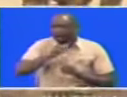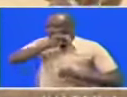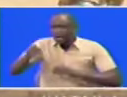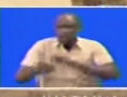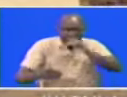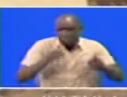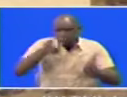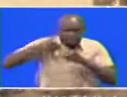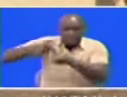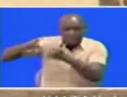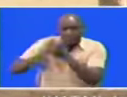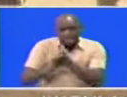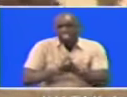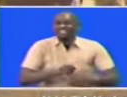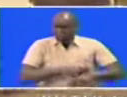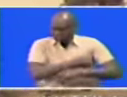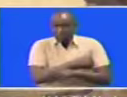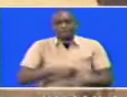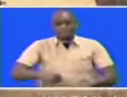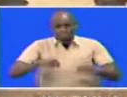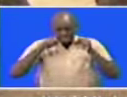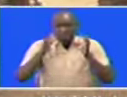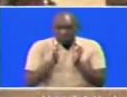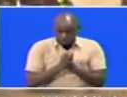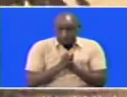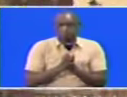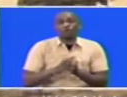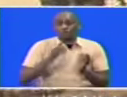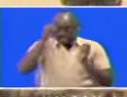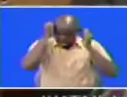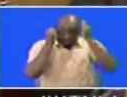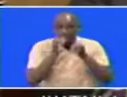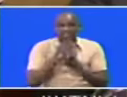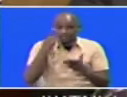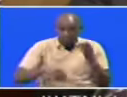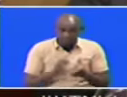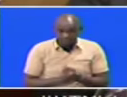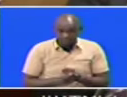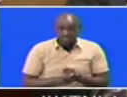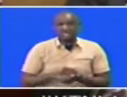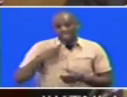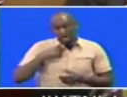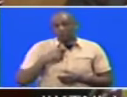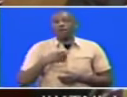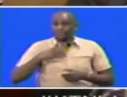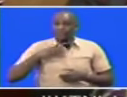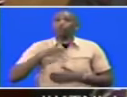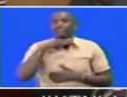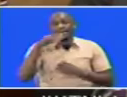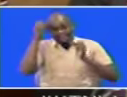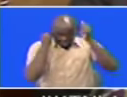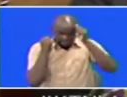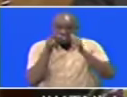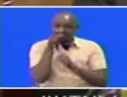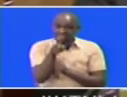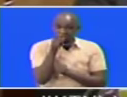Ade with the chief of KDF, General Samson Mwathethe. That the blood of our fallen heroes was not shed in